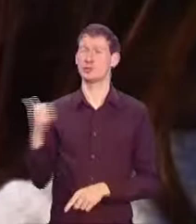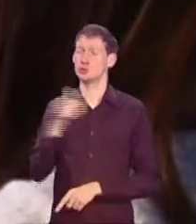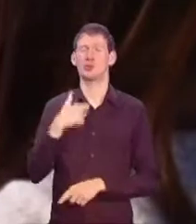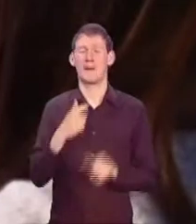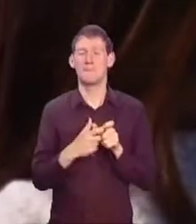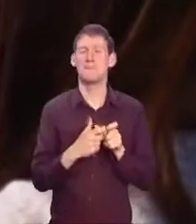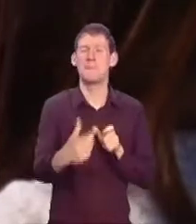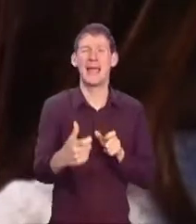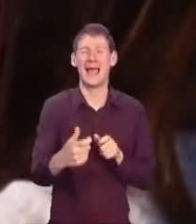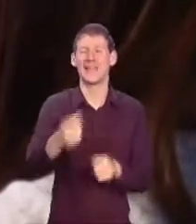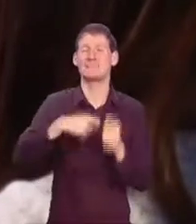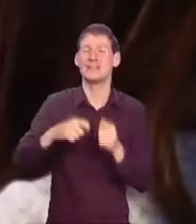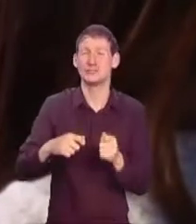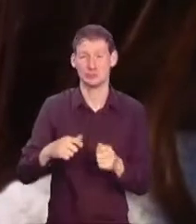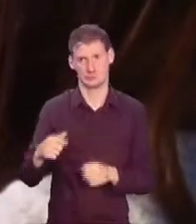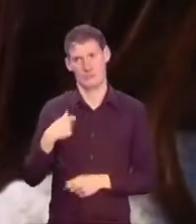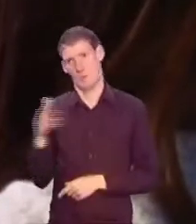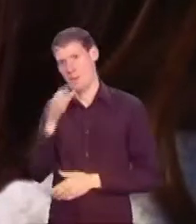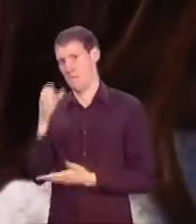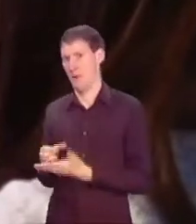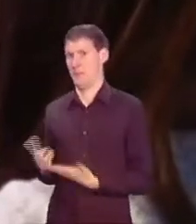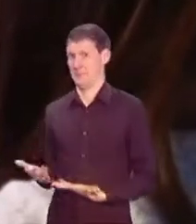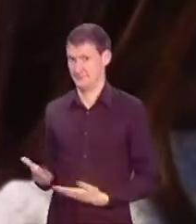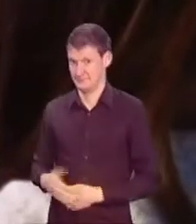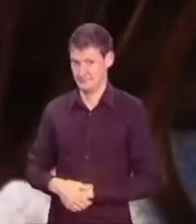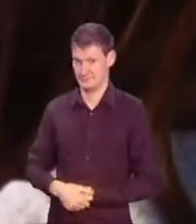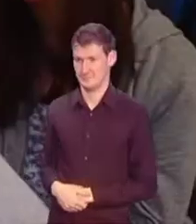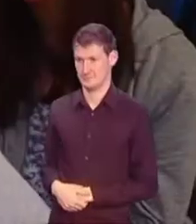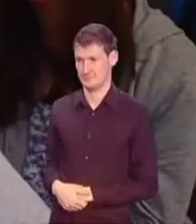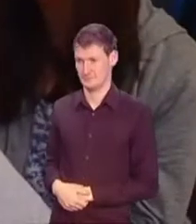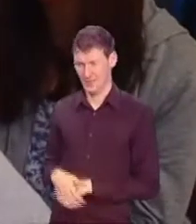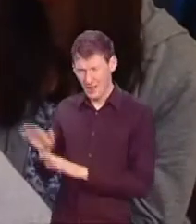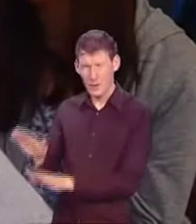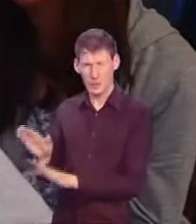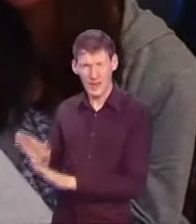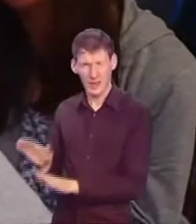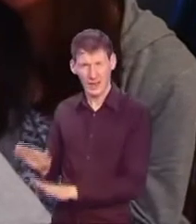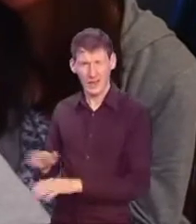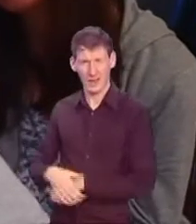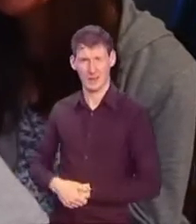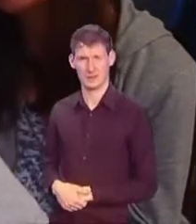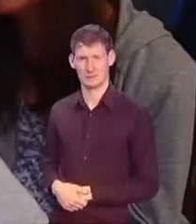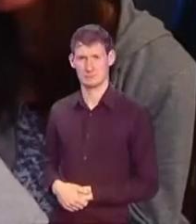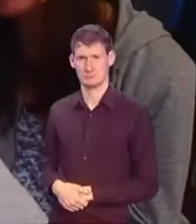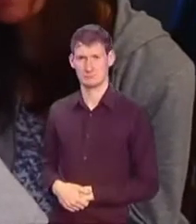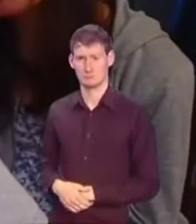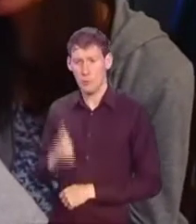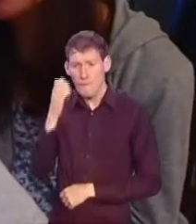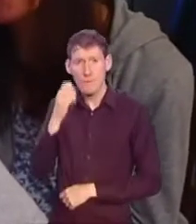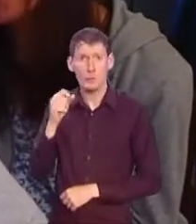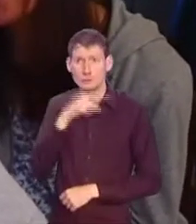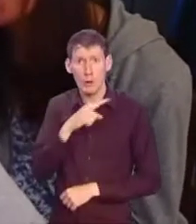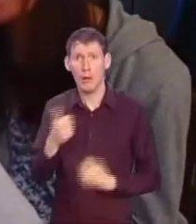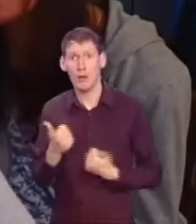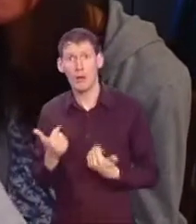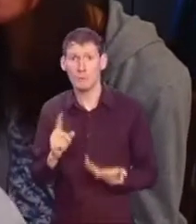was sitting in the pub having a beer and I was supposed to be with them at the end of the pier. Okay. Well, how was Lee